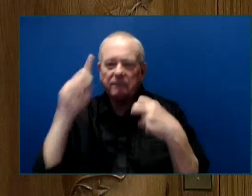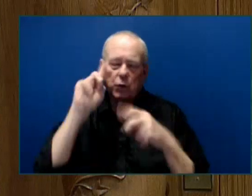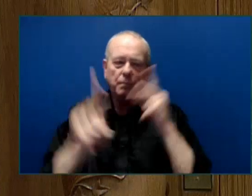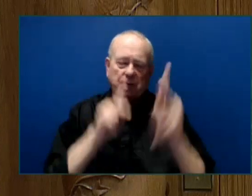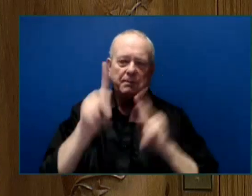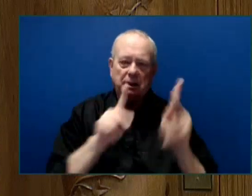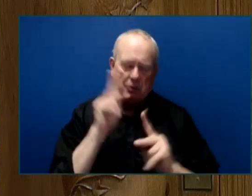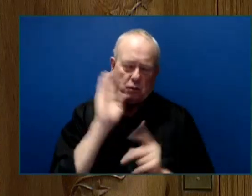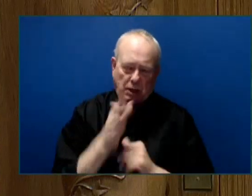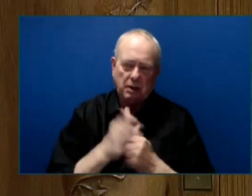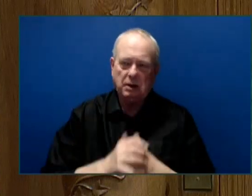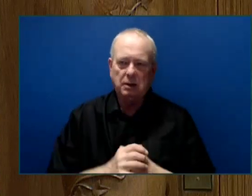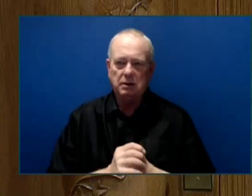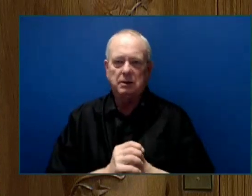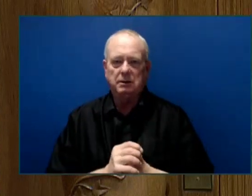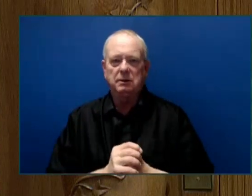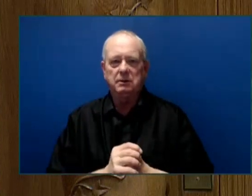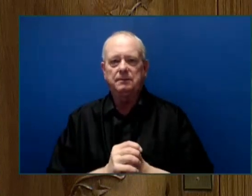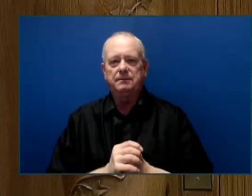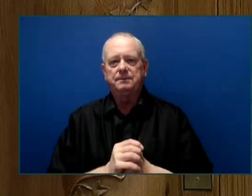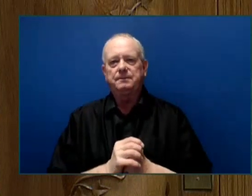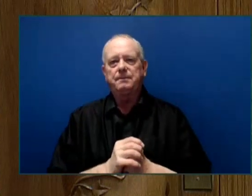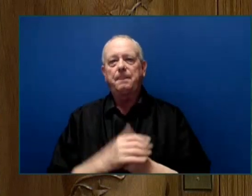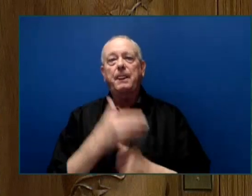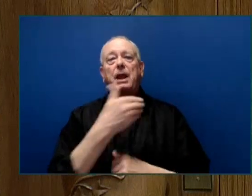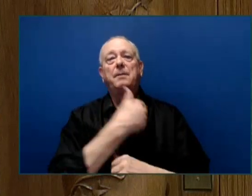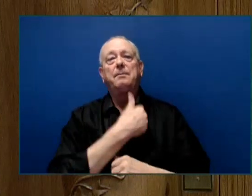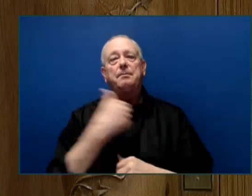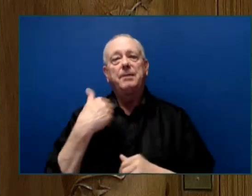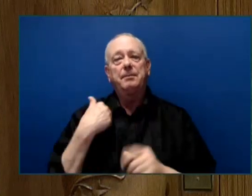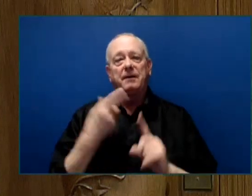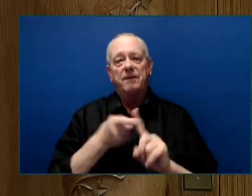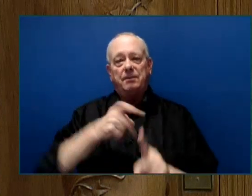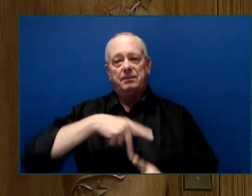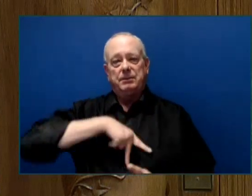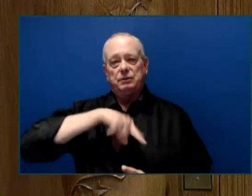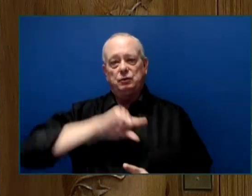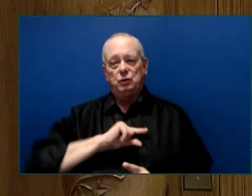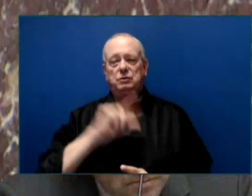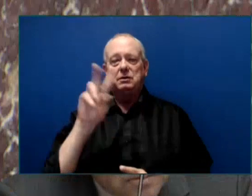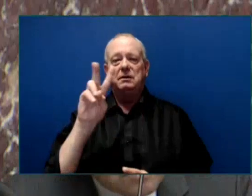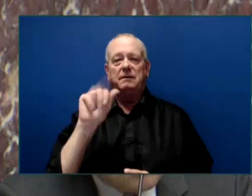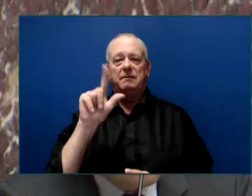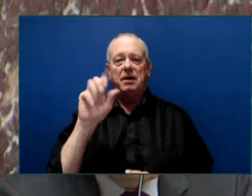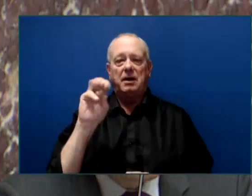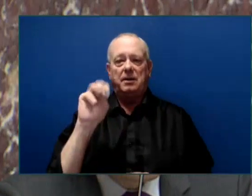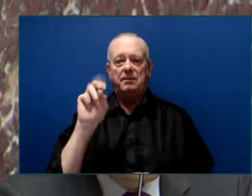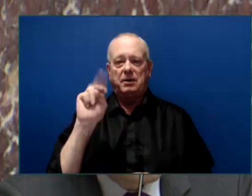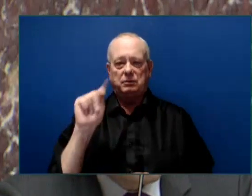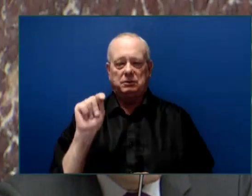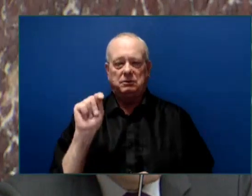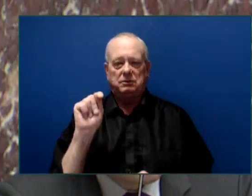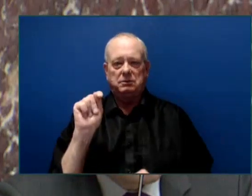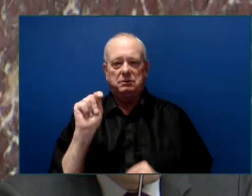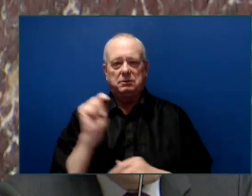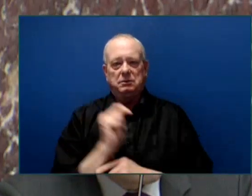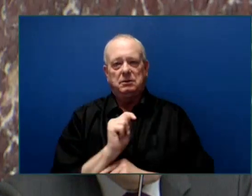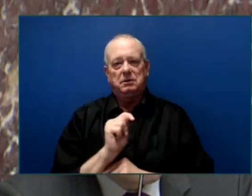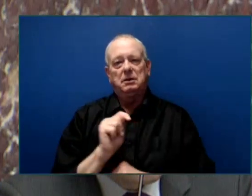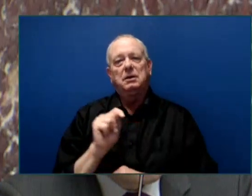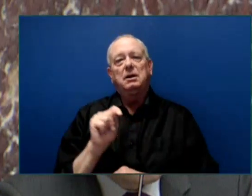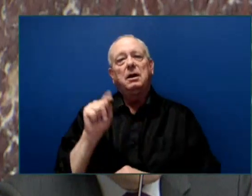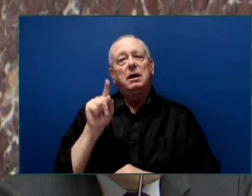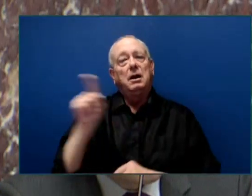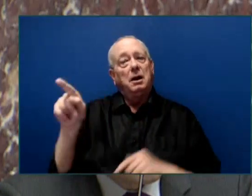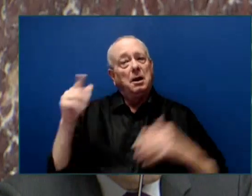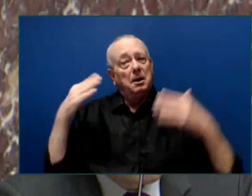Member for Prince George Vale-Mount. Well, only the minister would think that providing supports results in an elderly